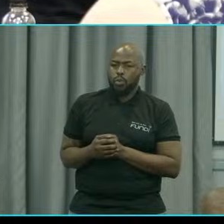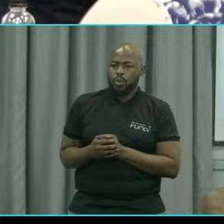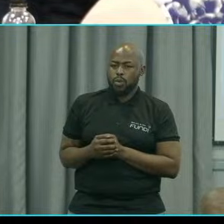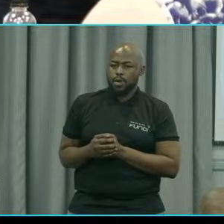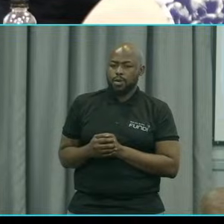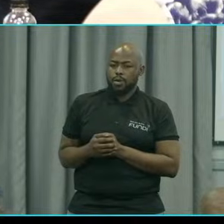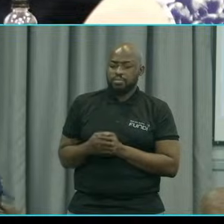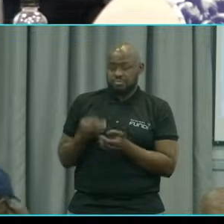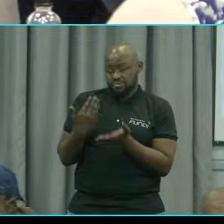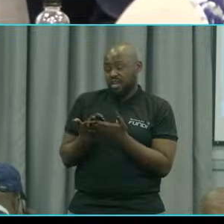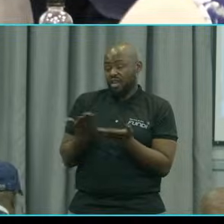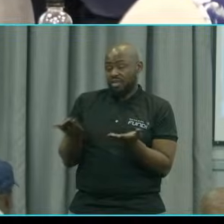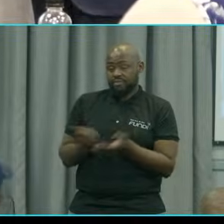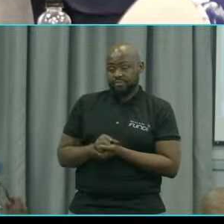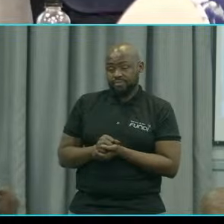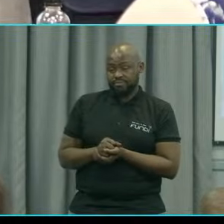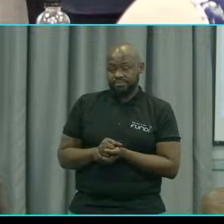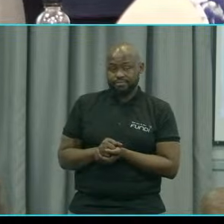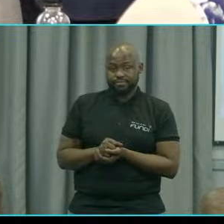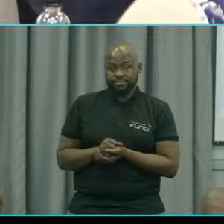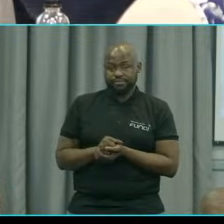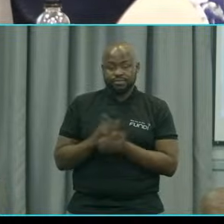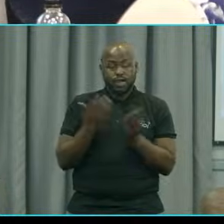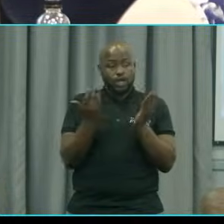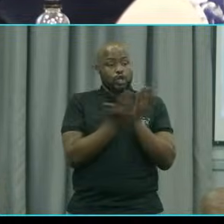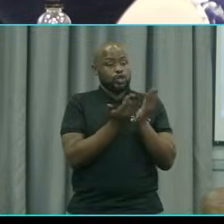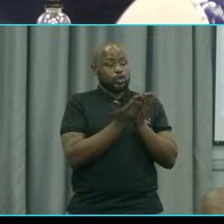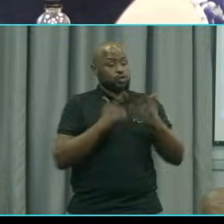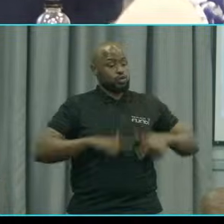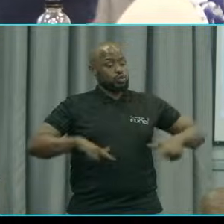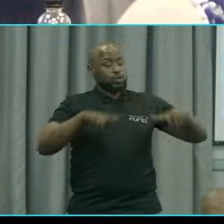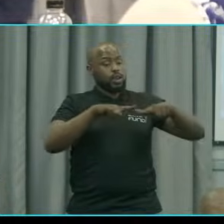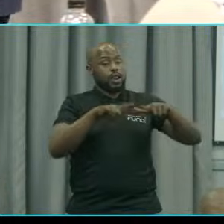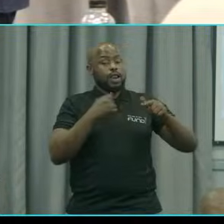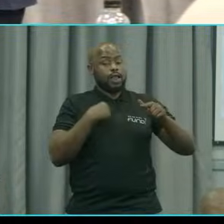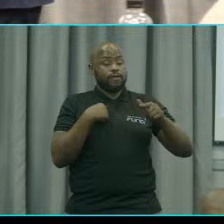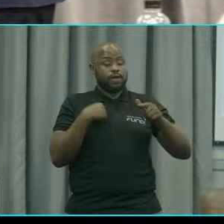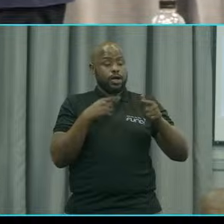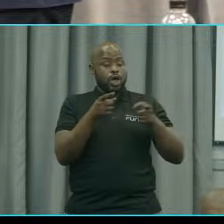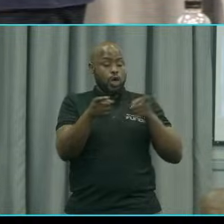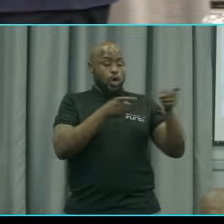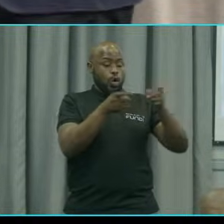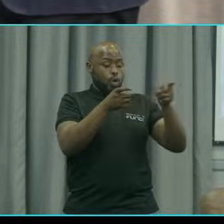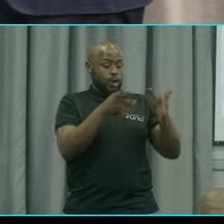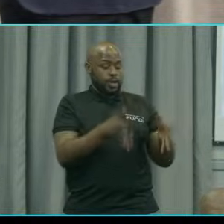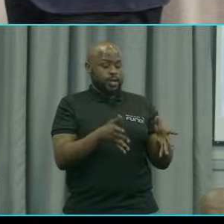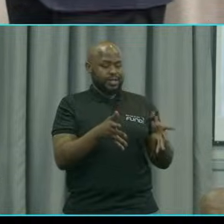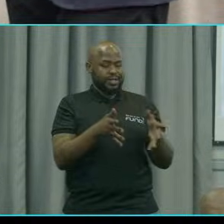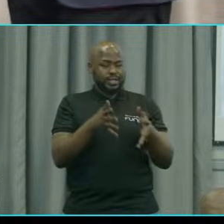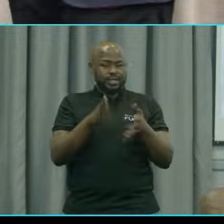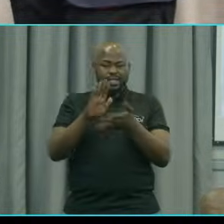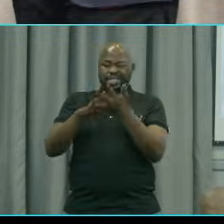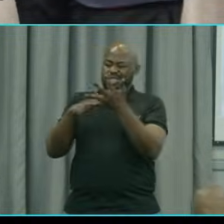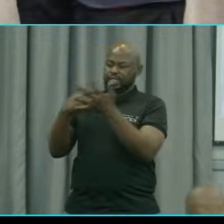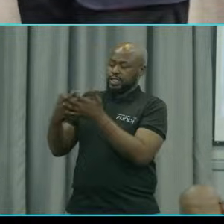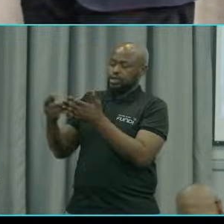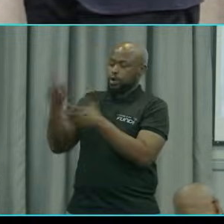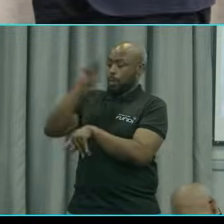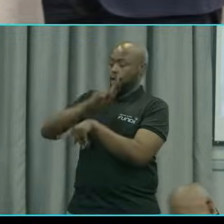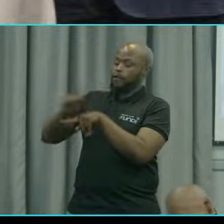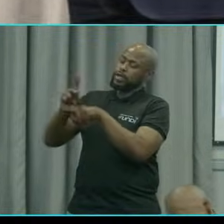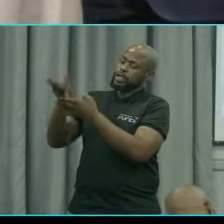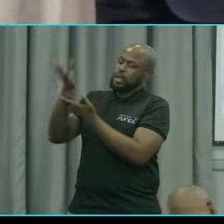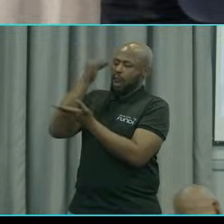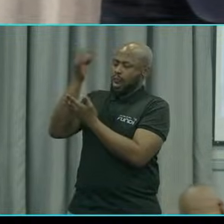It is doable. At school level, your professional development coordinators, they schedule professional learning community